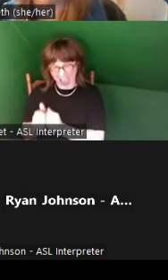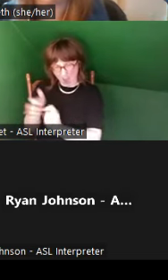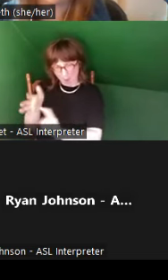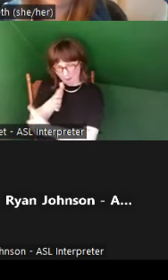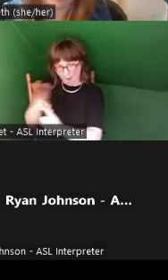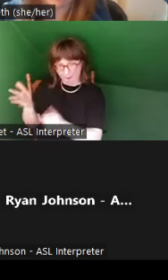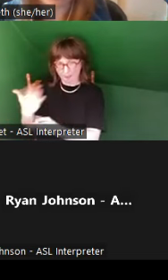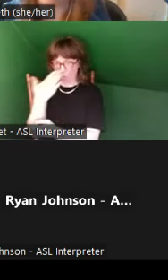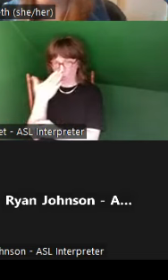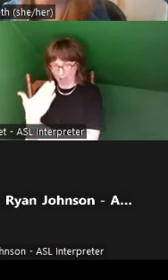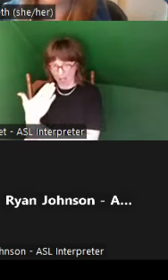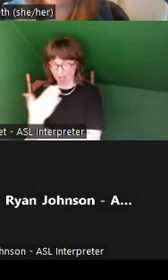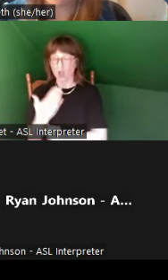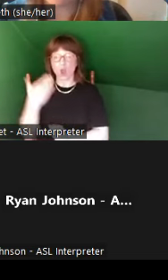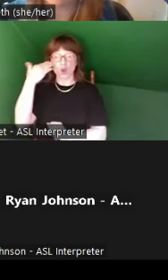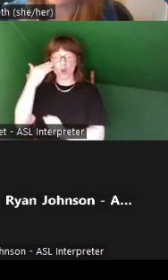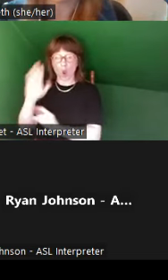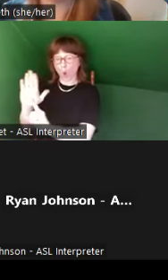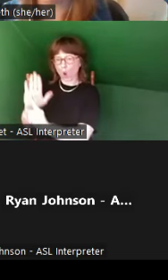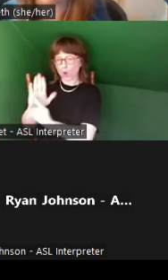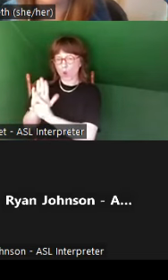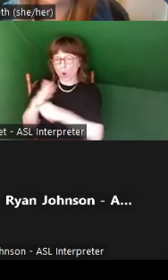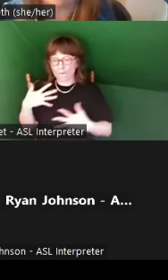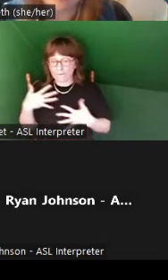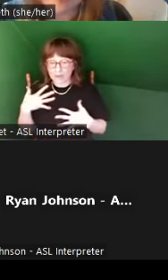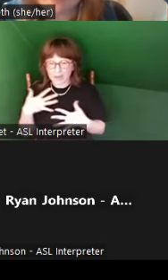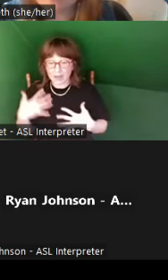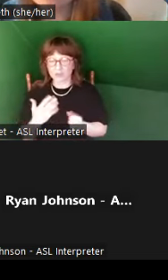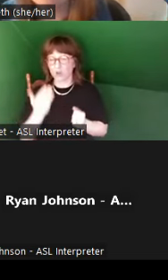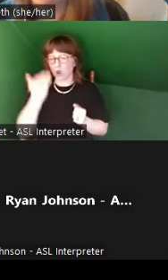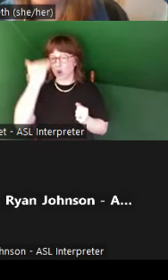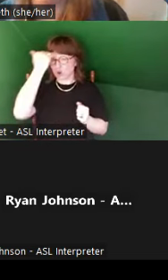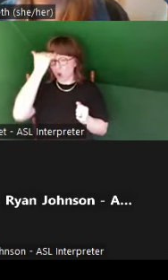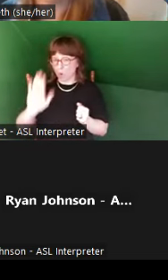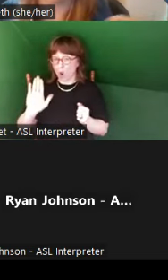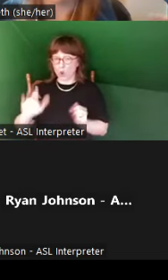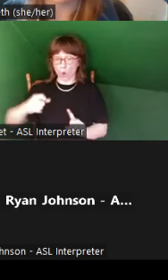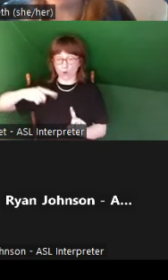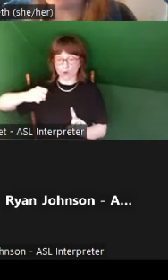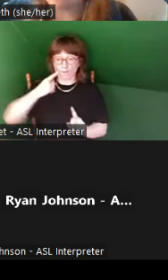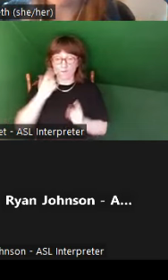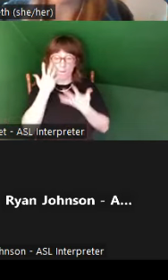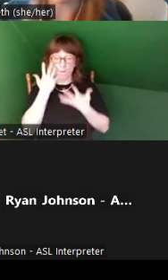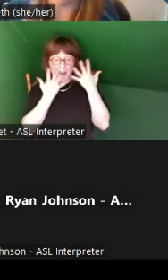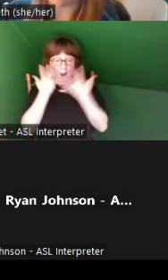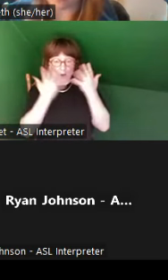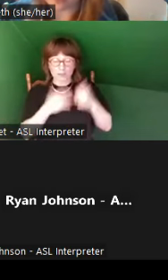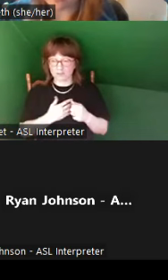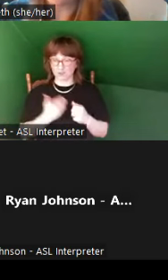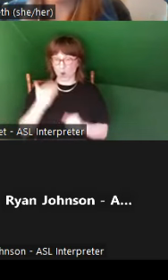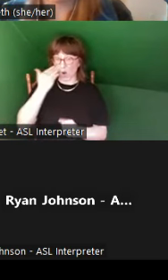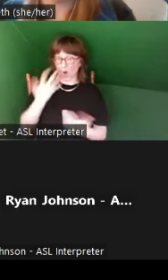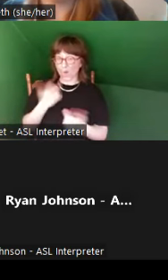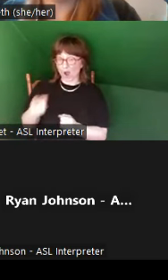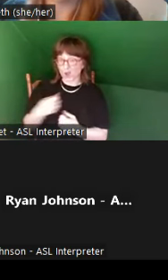victim survivor's insecurities and fears. They know what makes them embarrassed. They know what they love and also what they